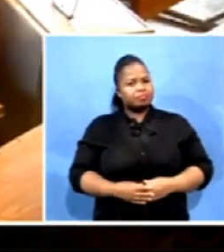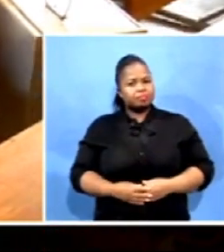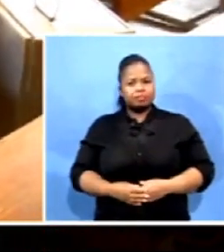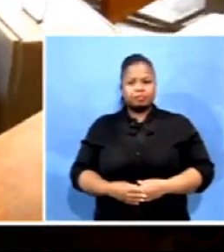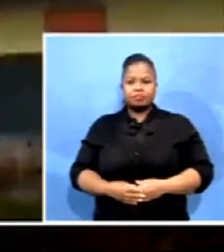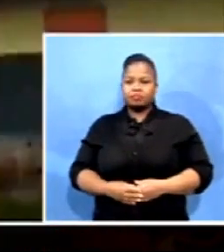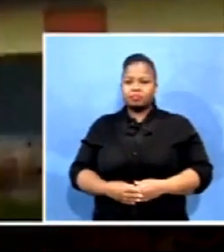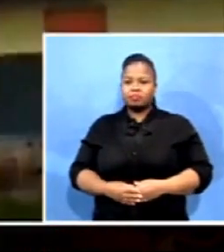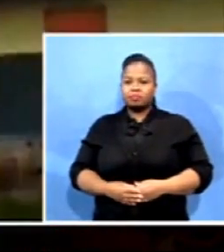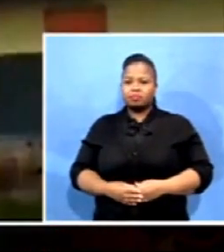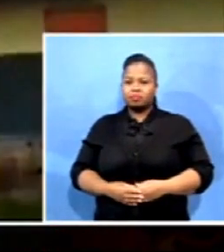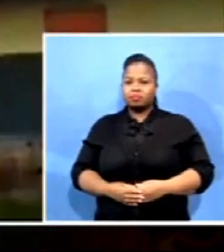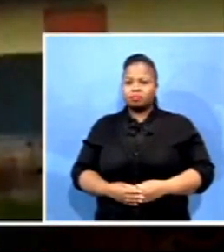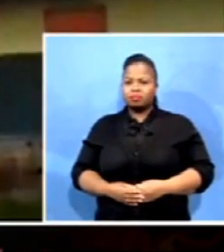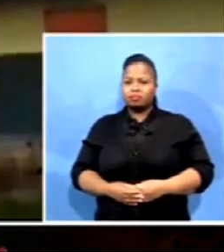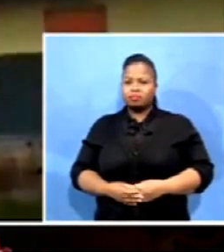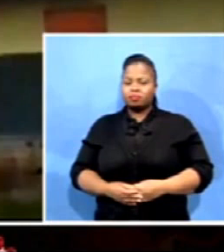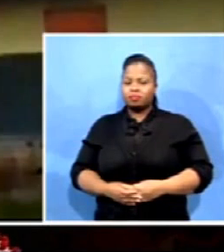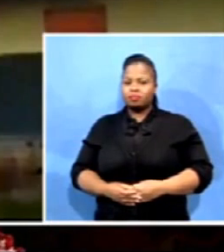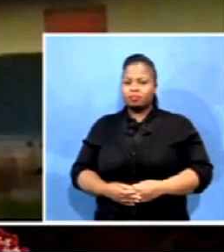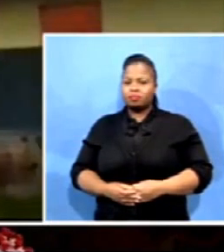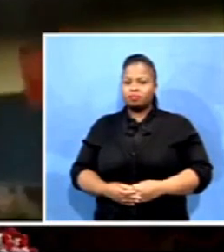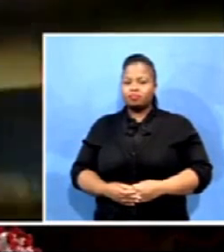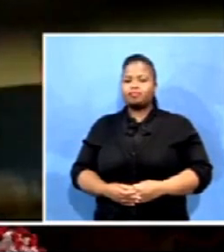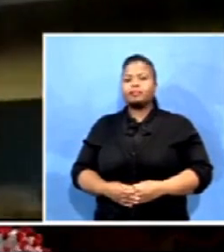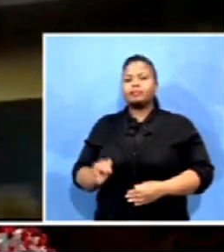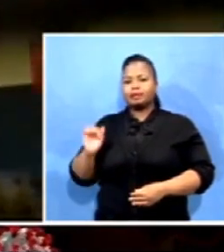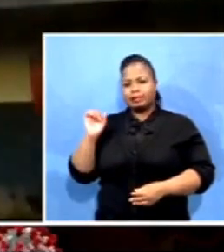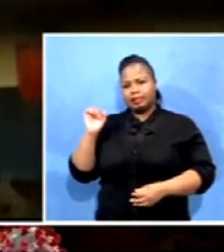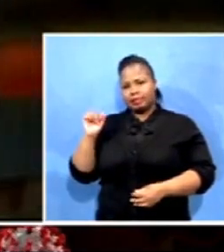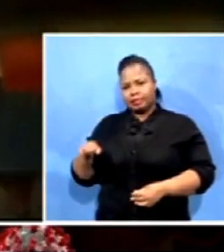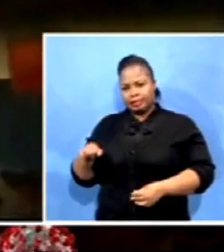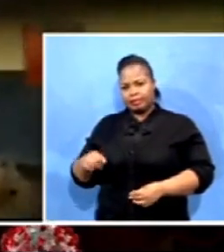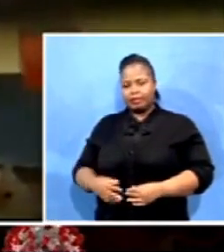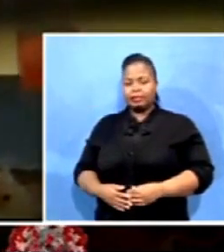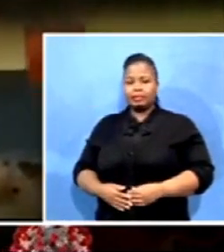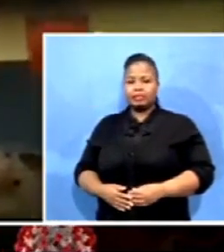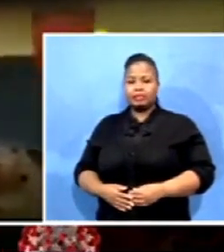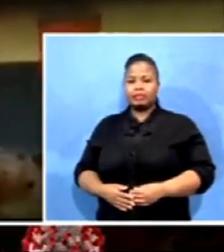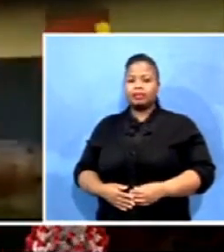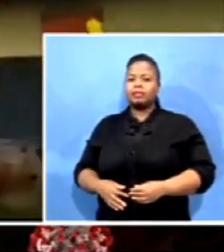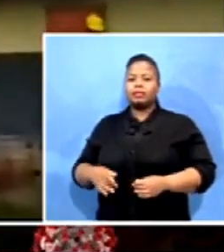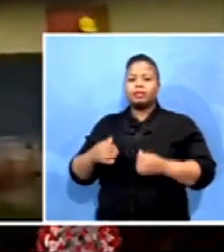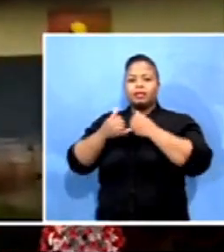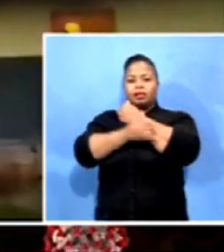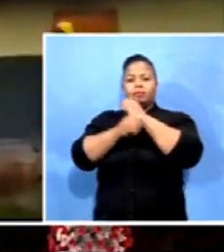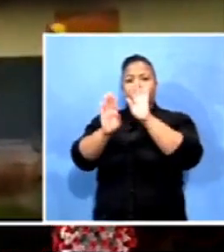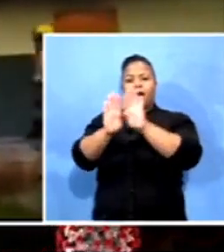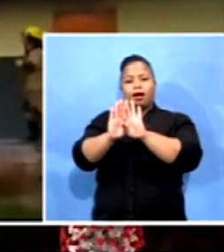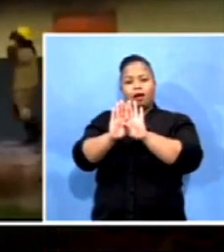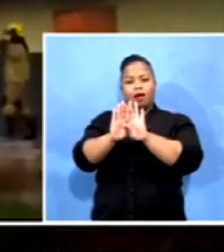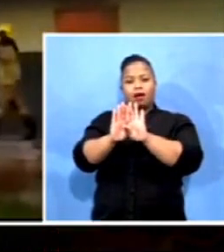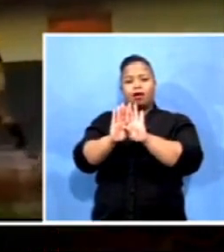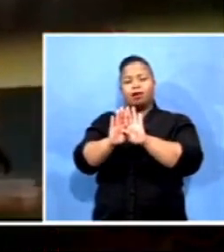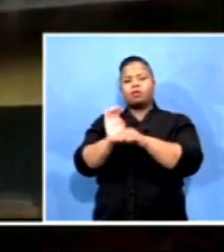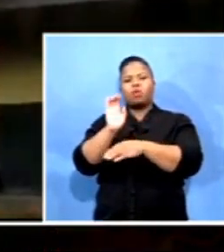Yes, we can say that since the lockdown, actually there's been over 225 schools that have been